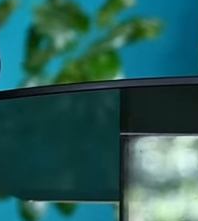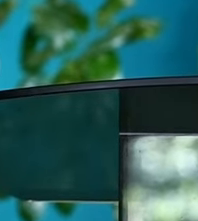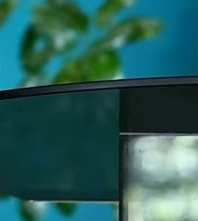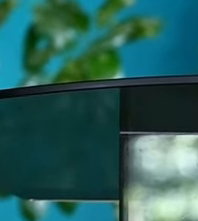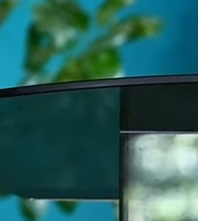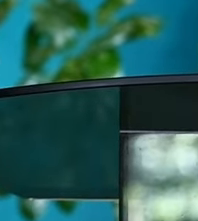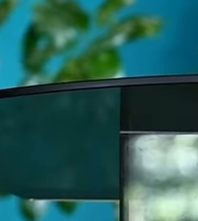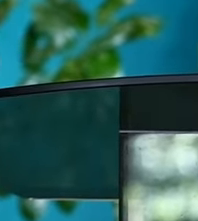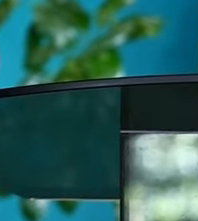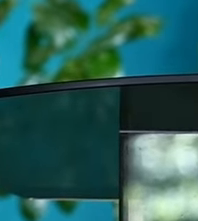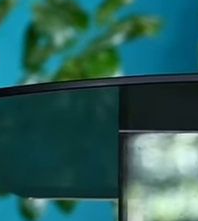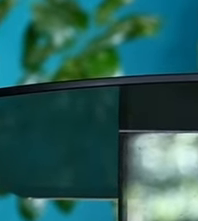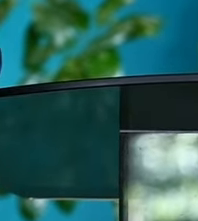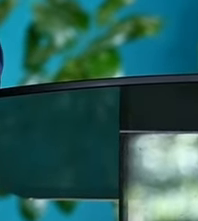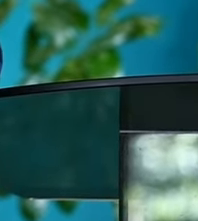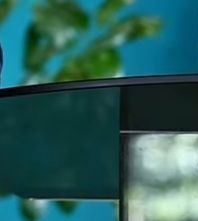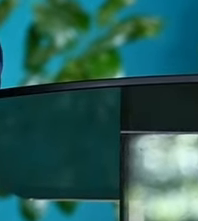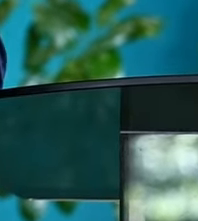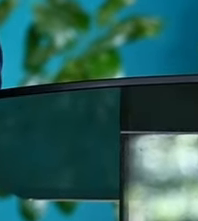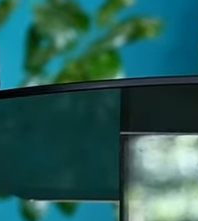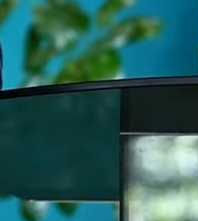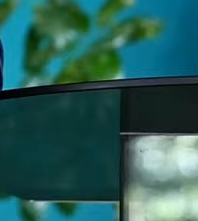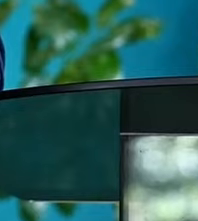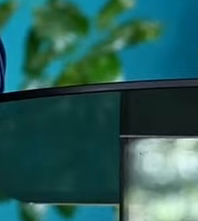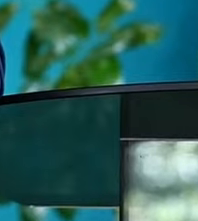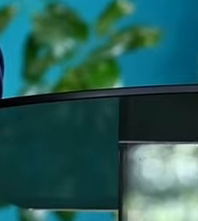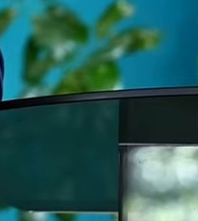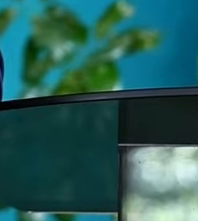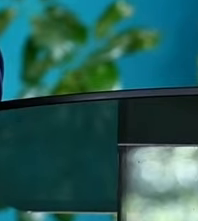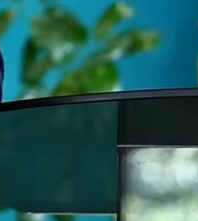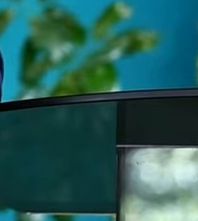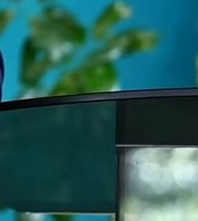those things will grow strangely